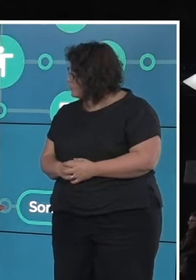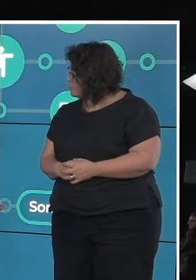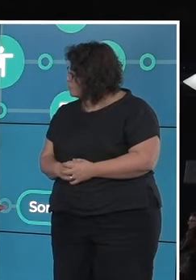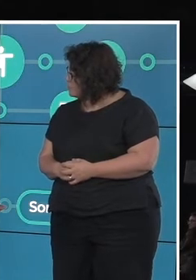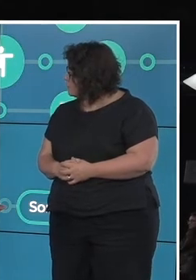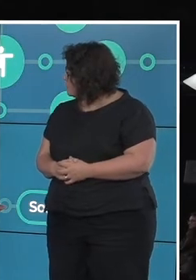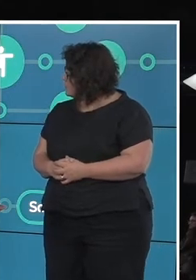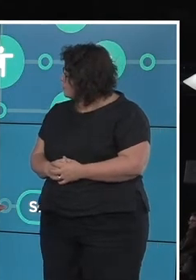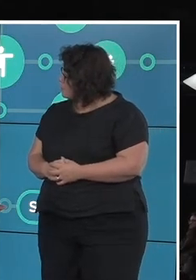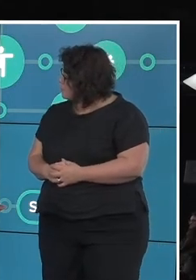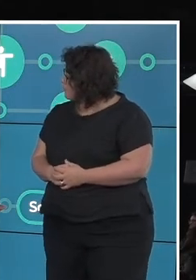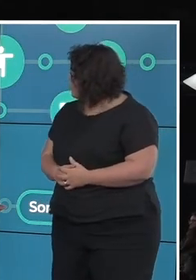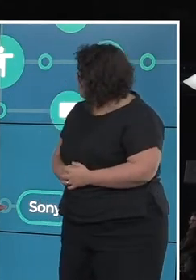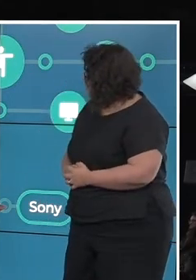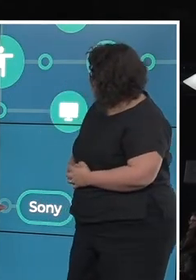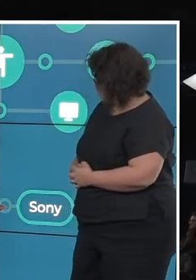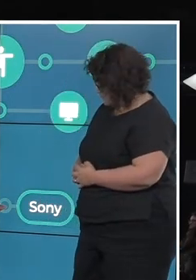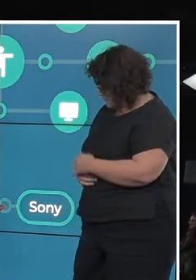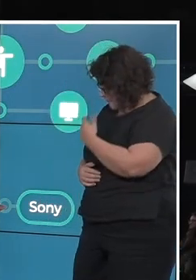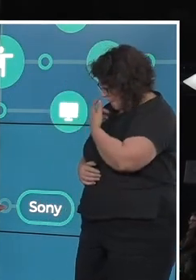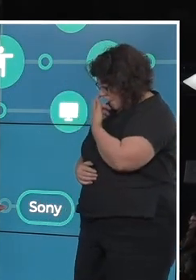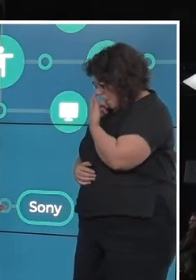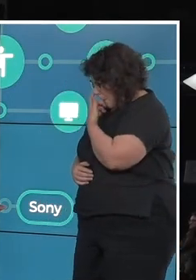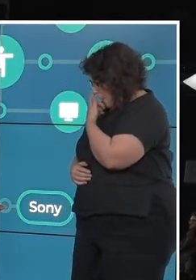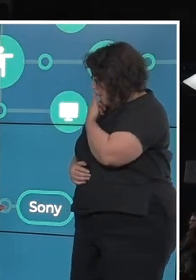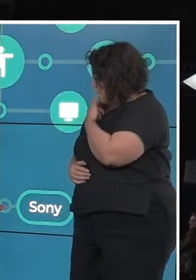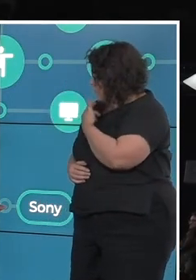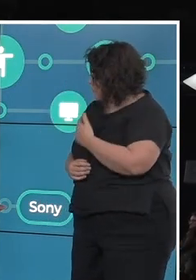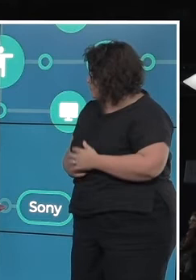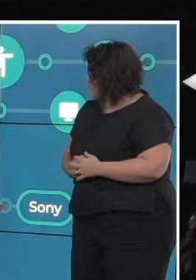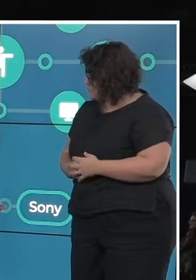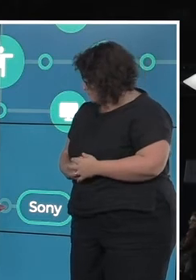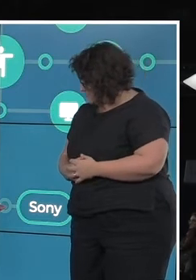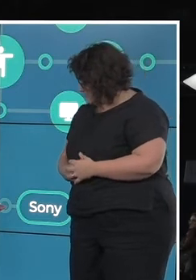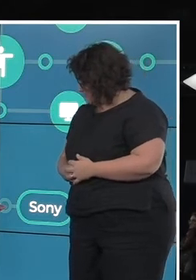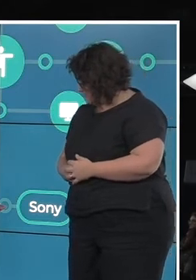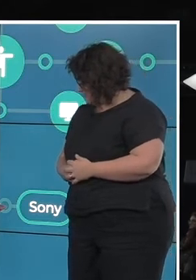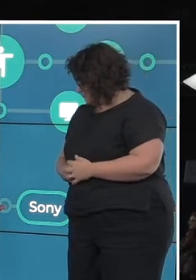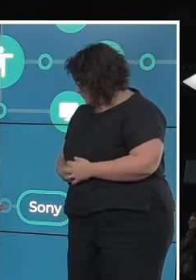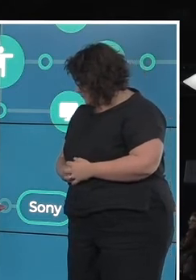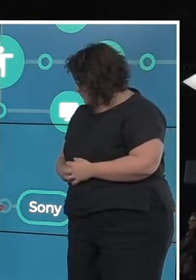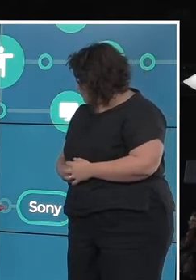I have this small phone. I have a band and magnet.